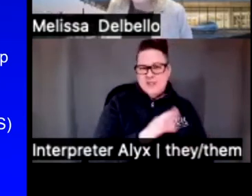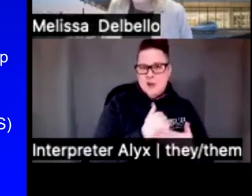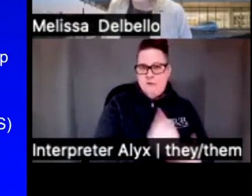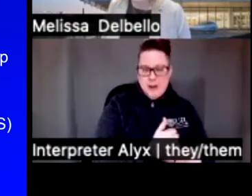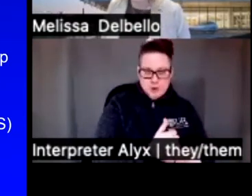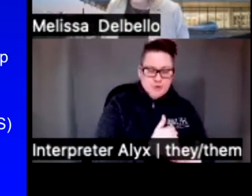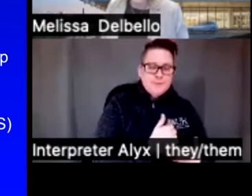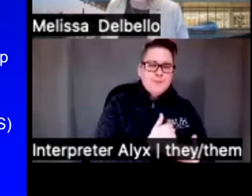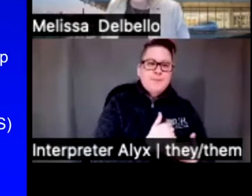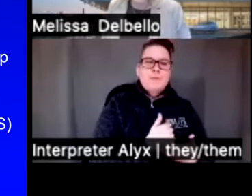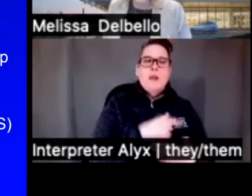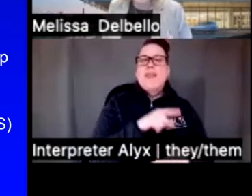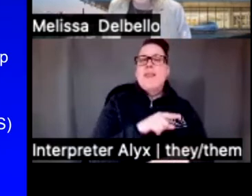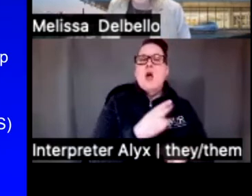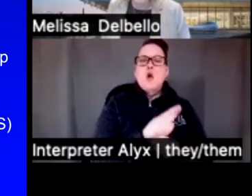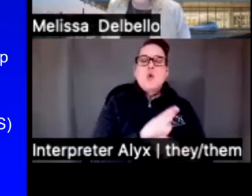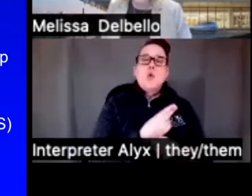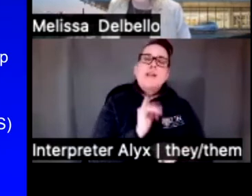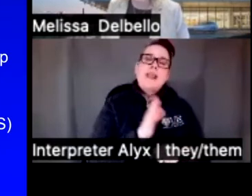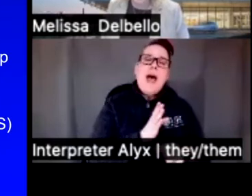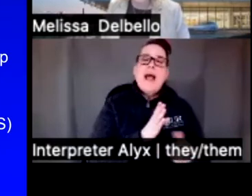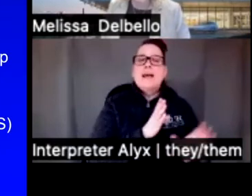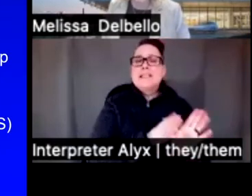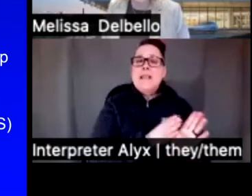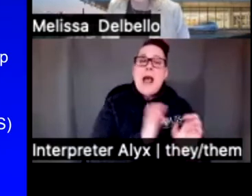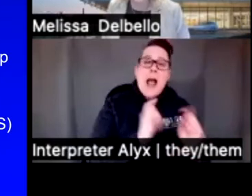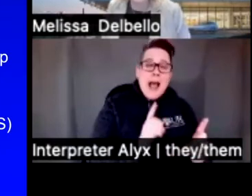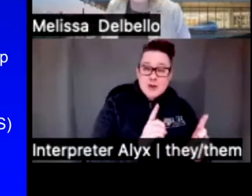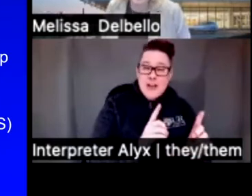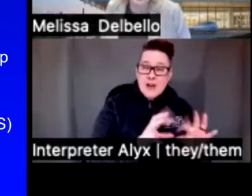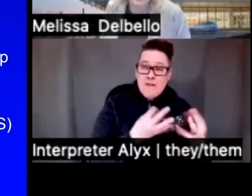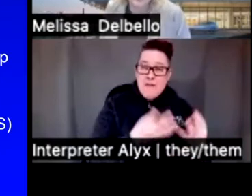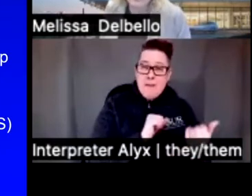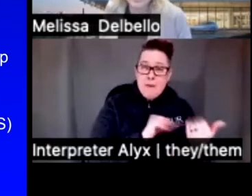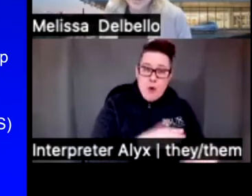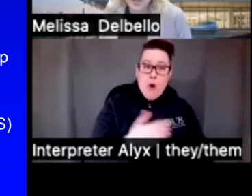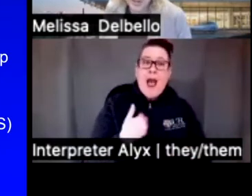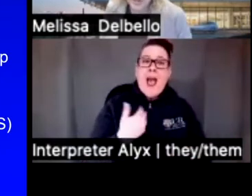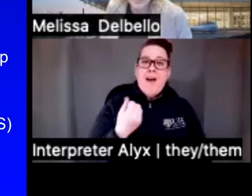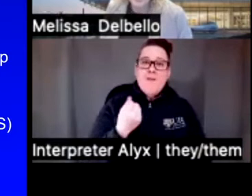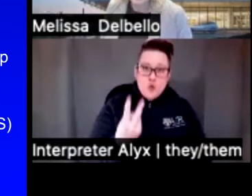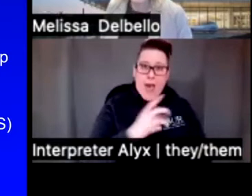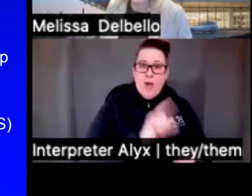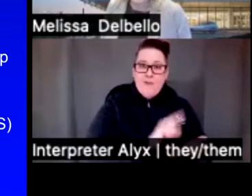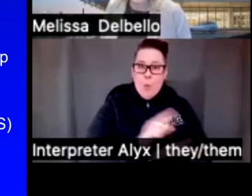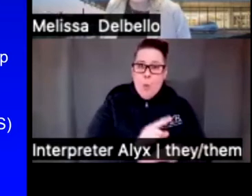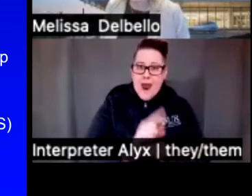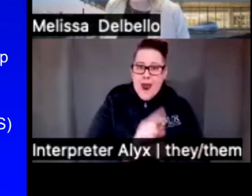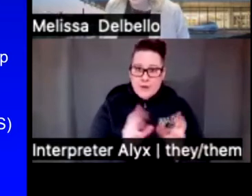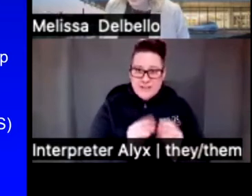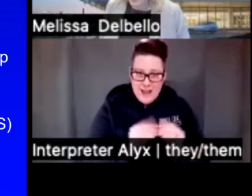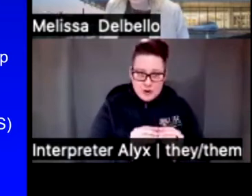intervention that combines like a psychoeducational family approach. It has 12 one-hour sessions